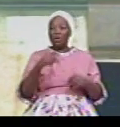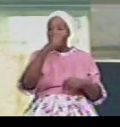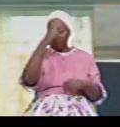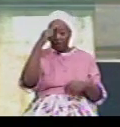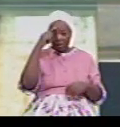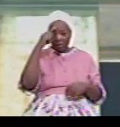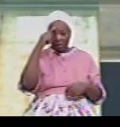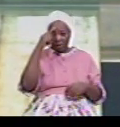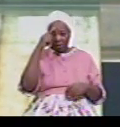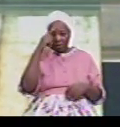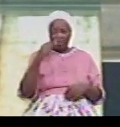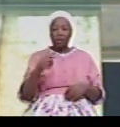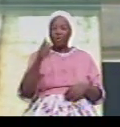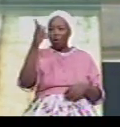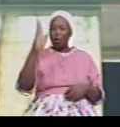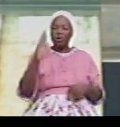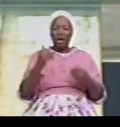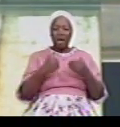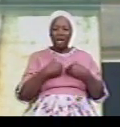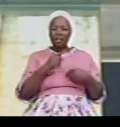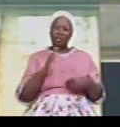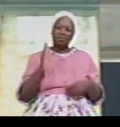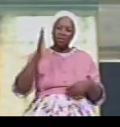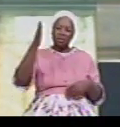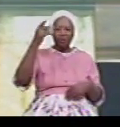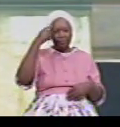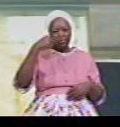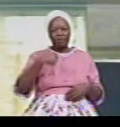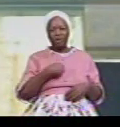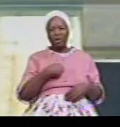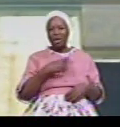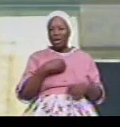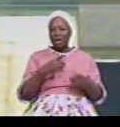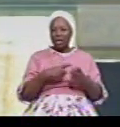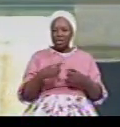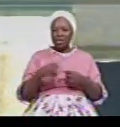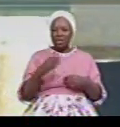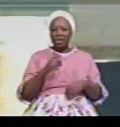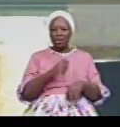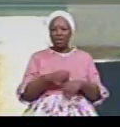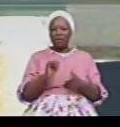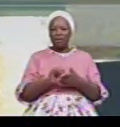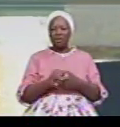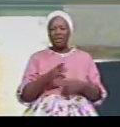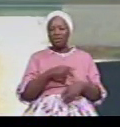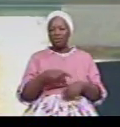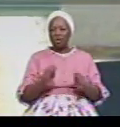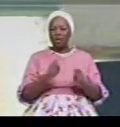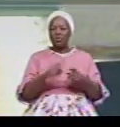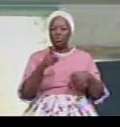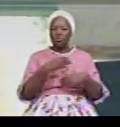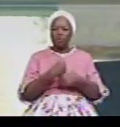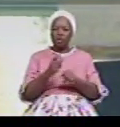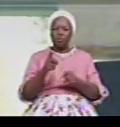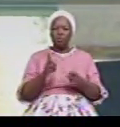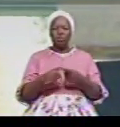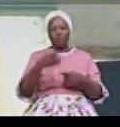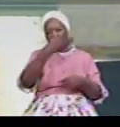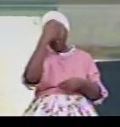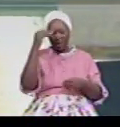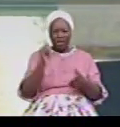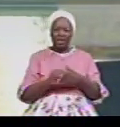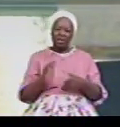has a destiny for me. And then they try to make you forget that destiny, that